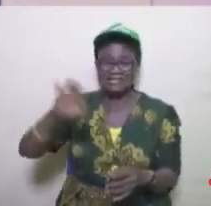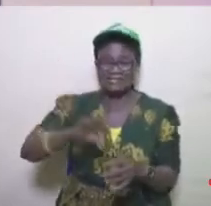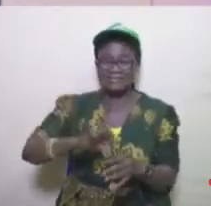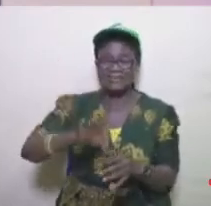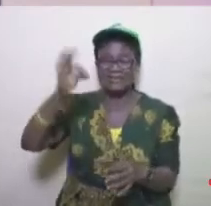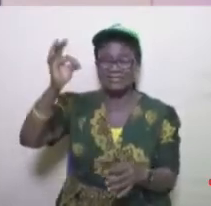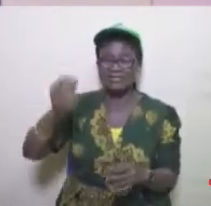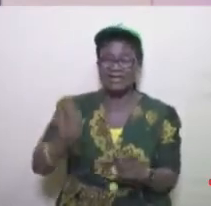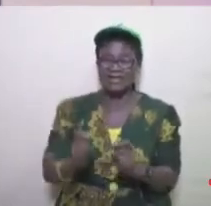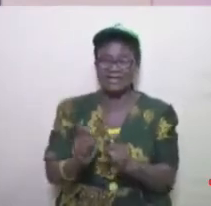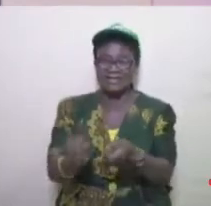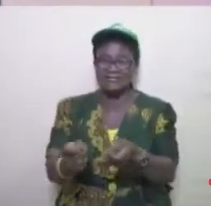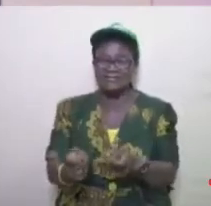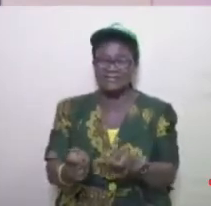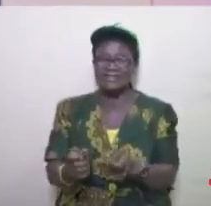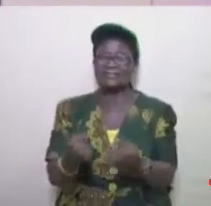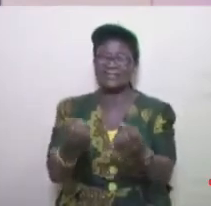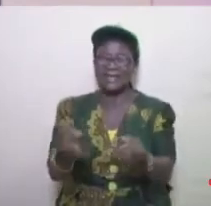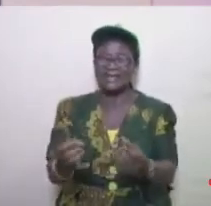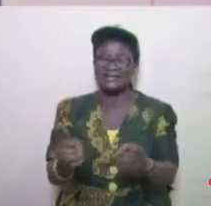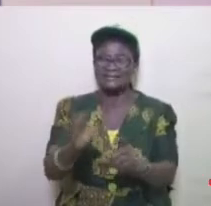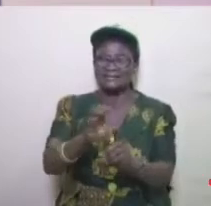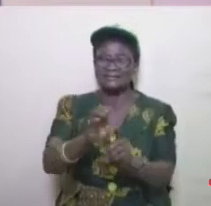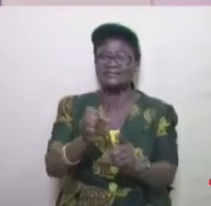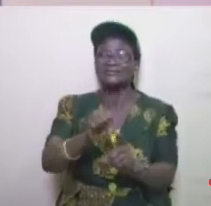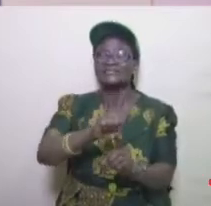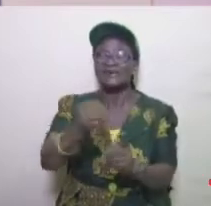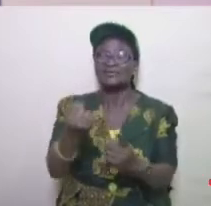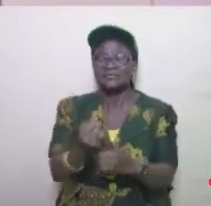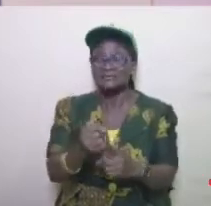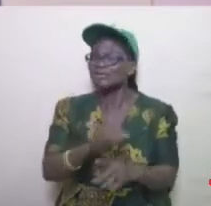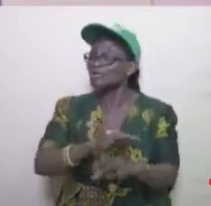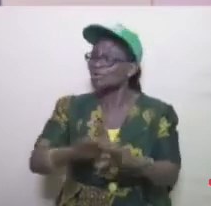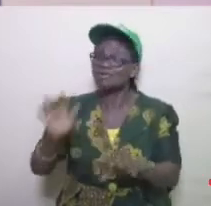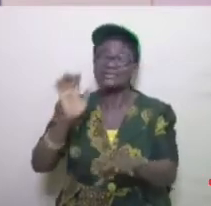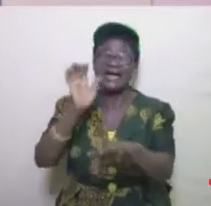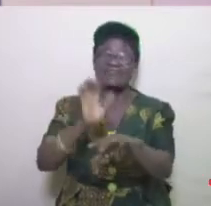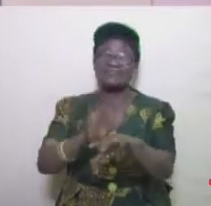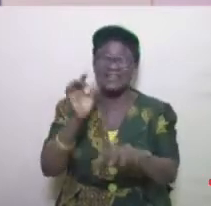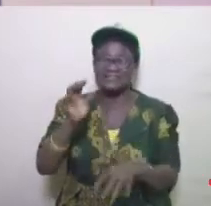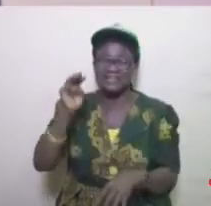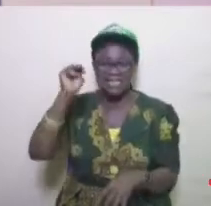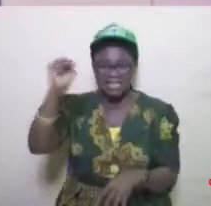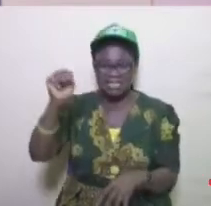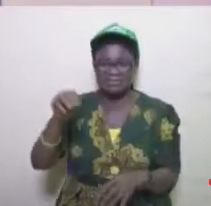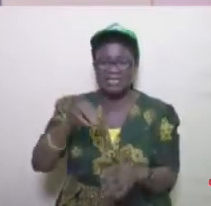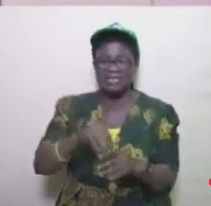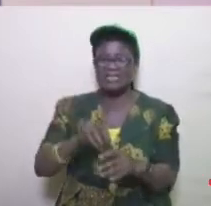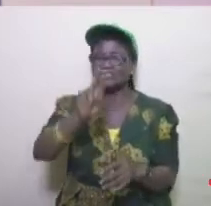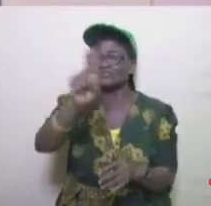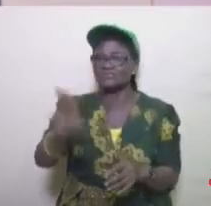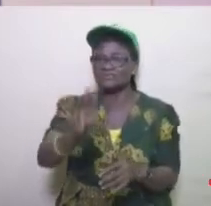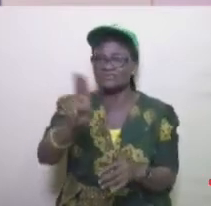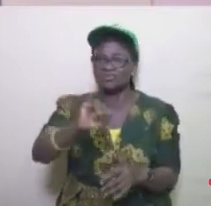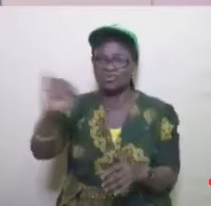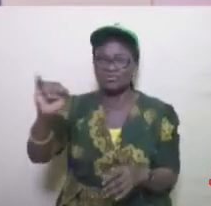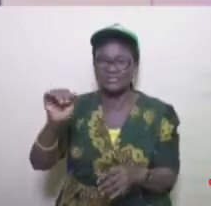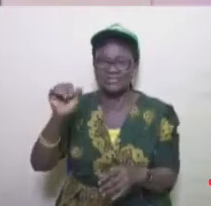Adverse circumstances does not affect him in using